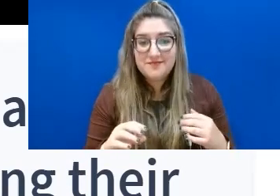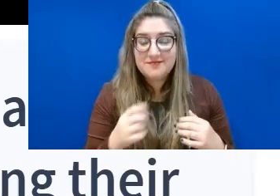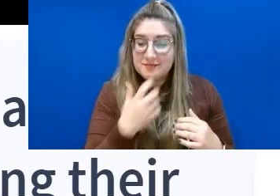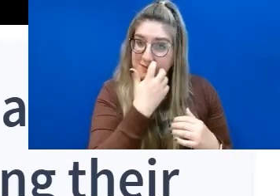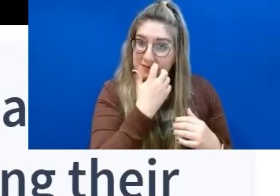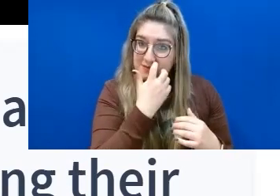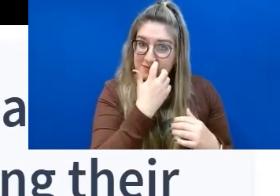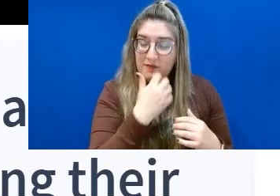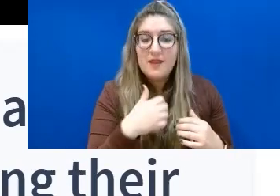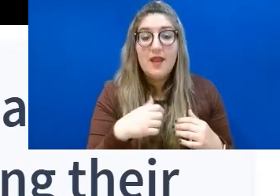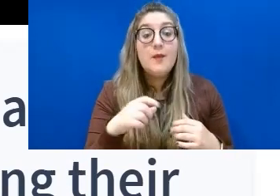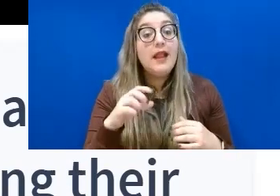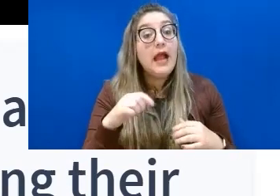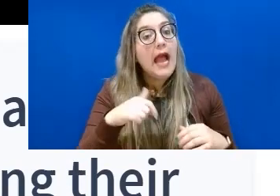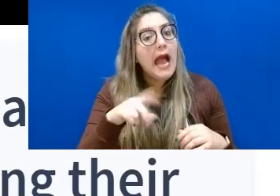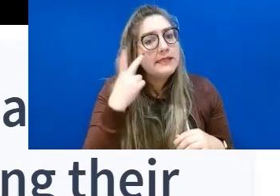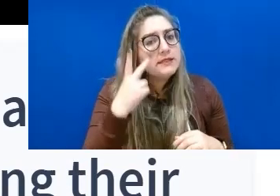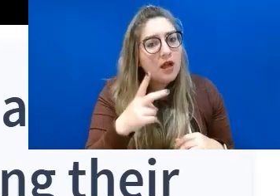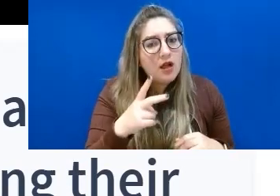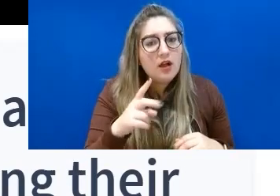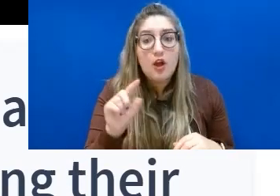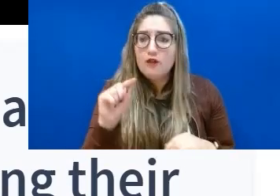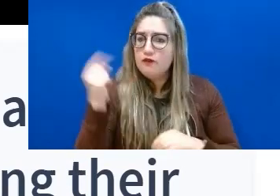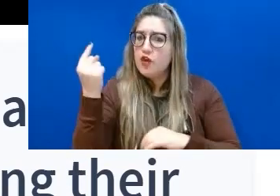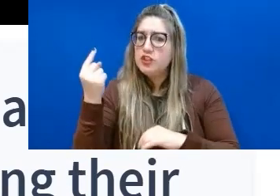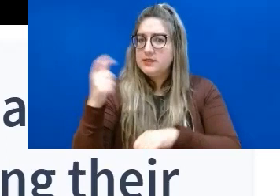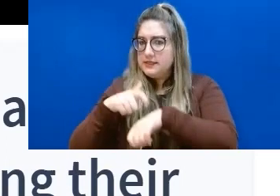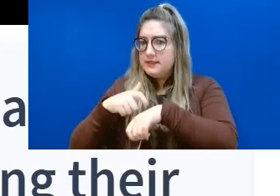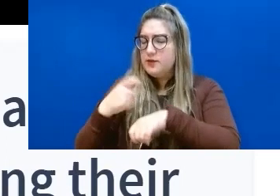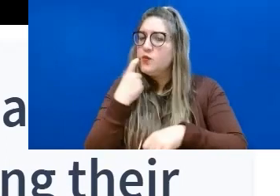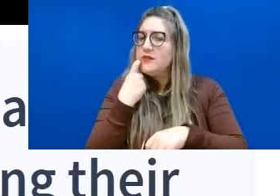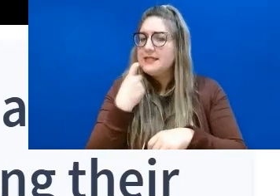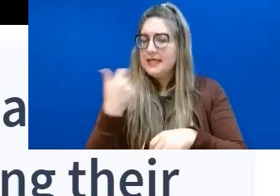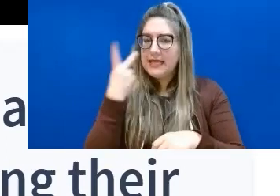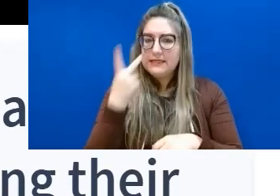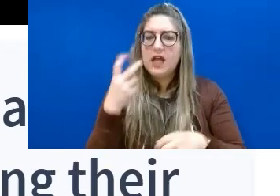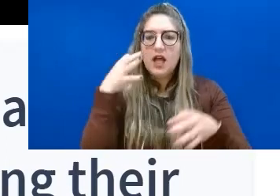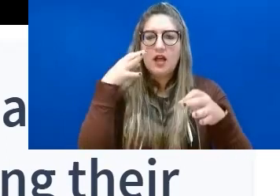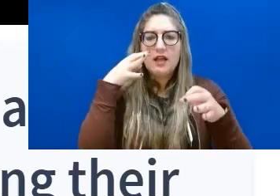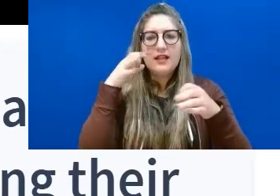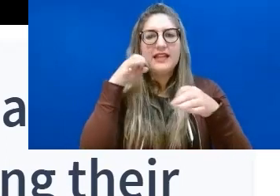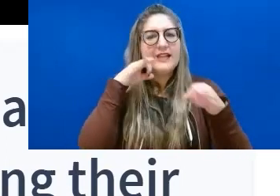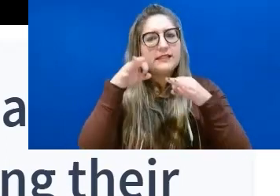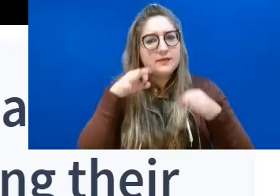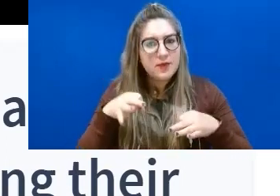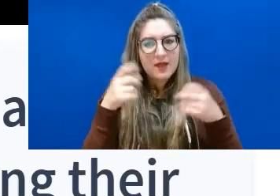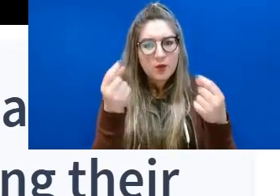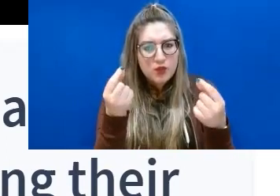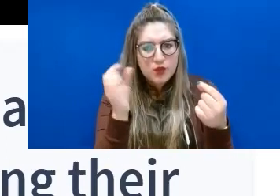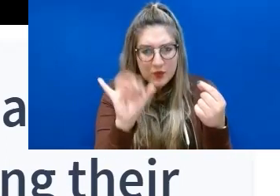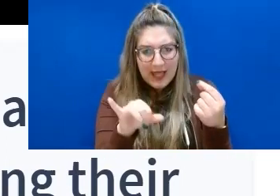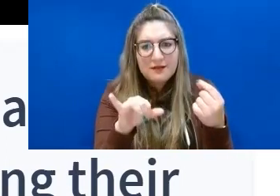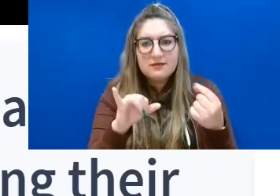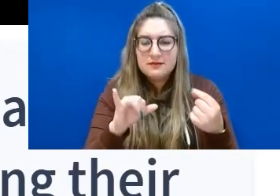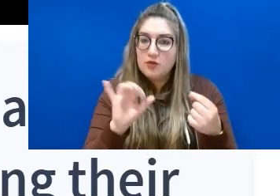is instructions. That's a new one. Unclear obligations. Does anyone want to talk about the money?